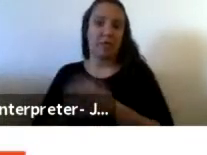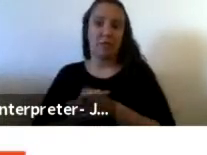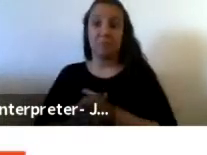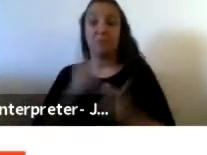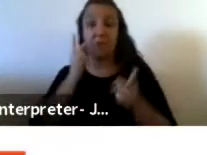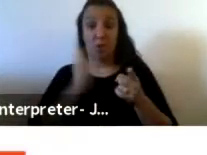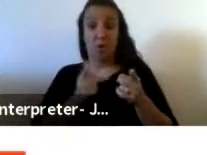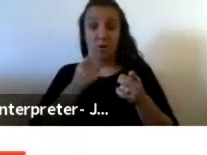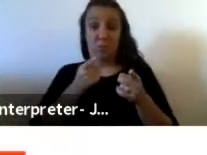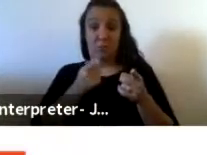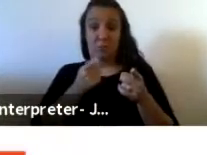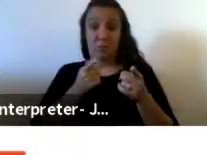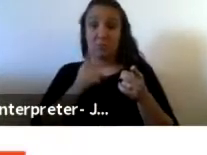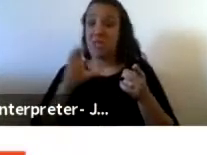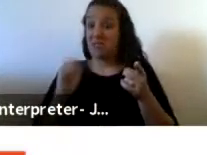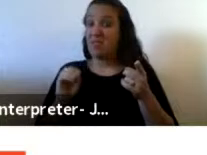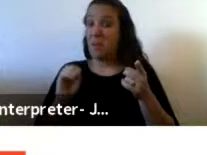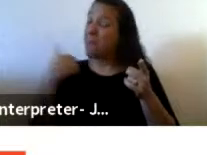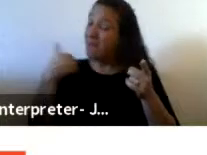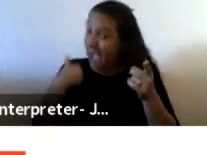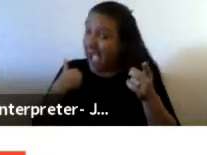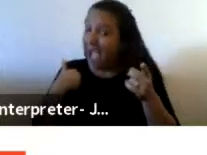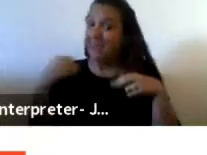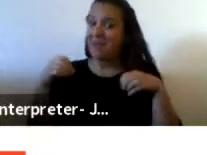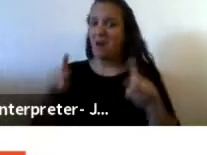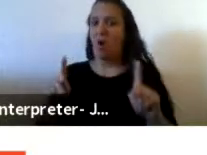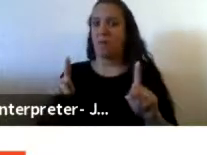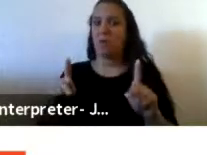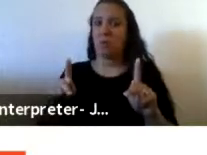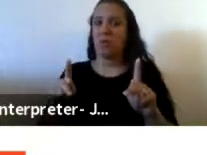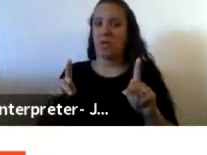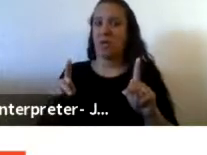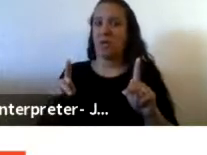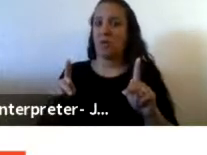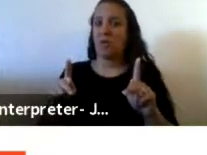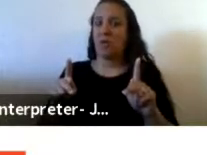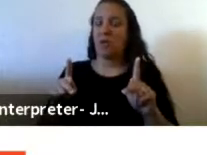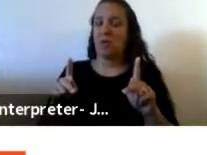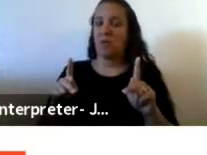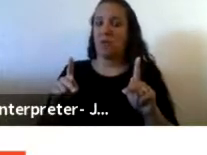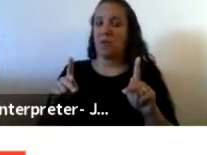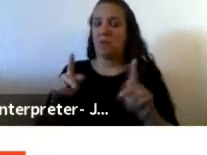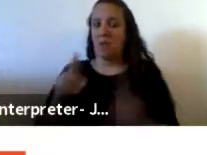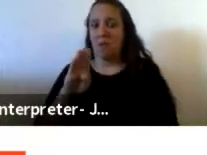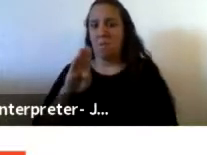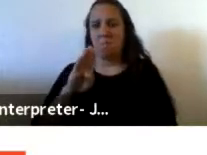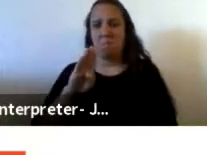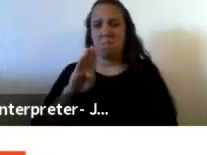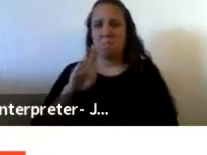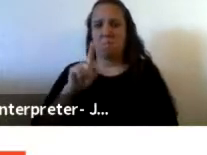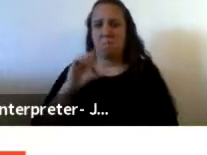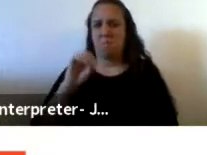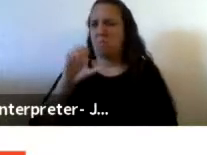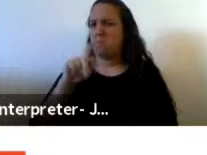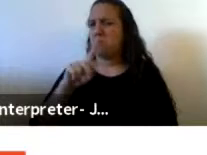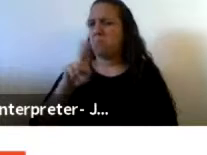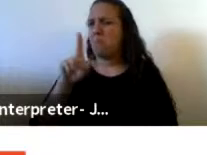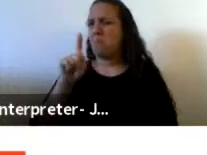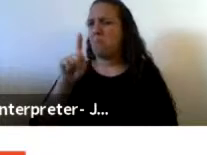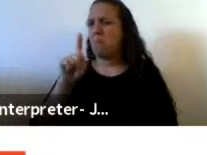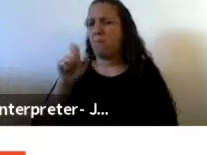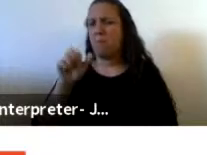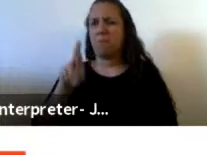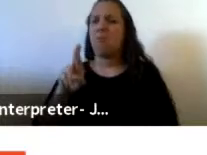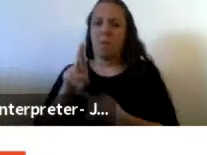that actually was given an opportunity, and Blockbuster, you know, in this day and age, I think that there's a Blockbuster left in Oregon. I actually found